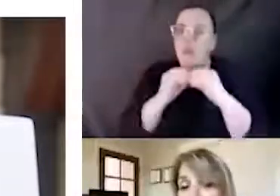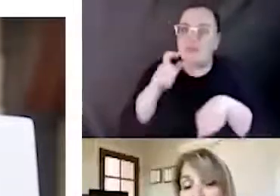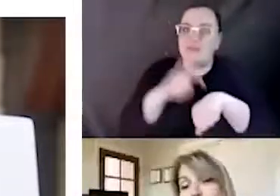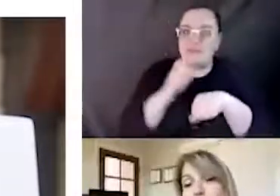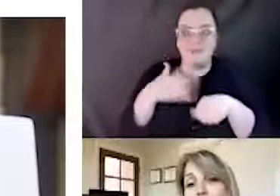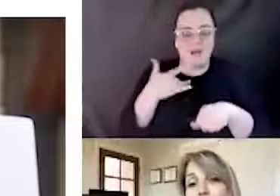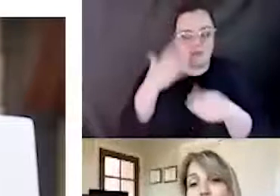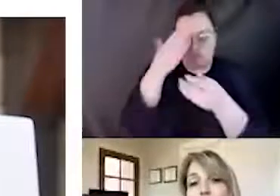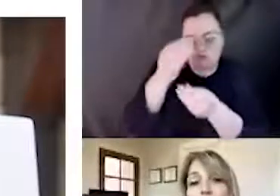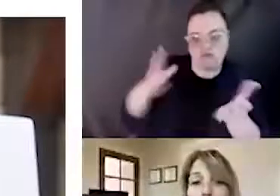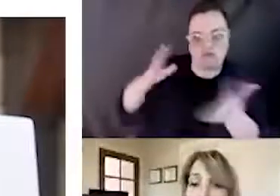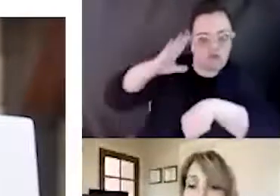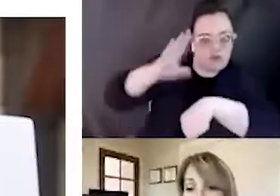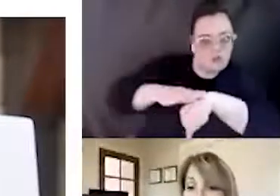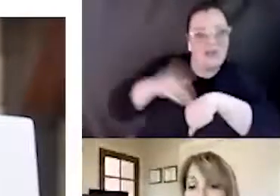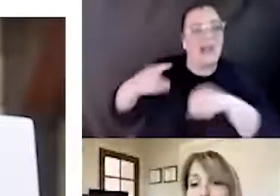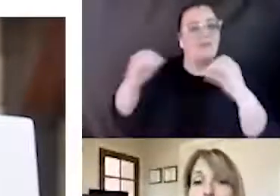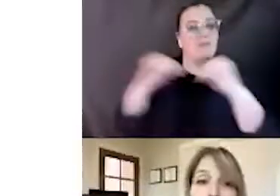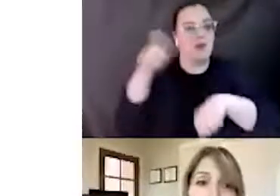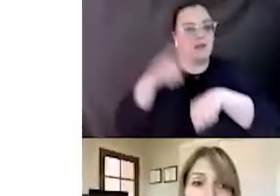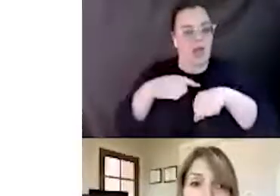they experience strong shaking.